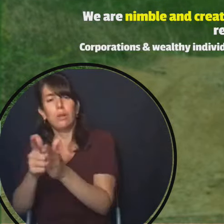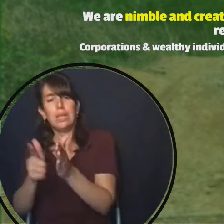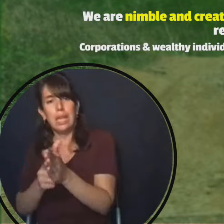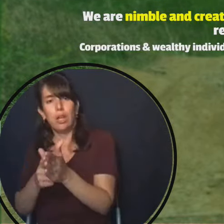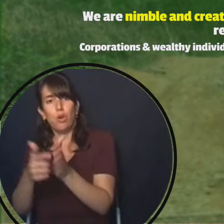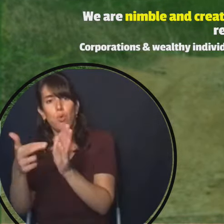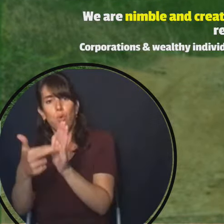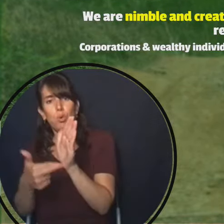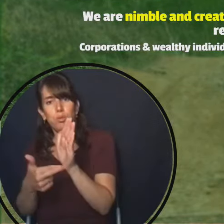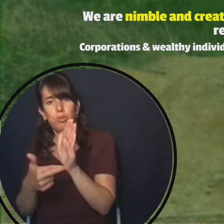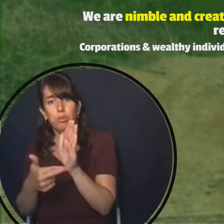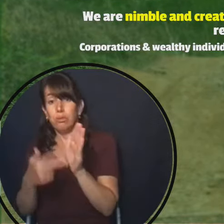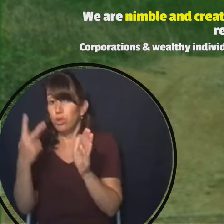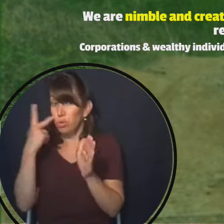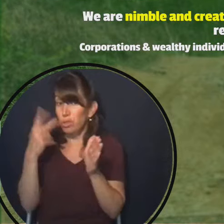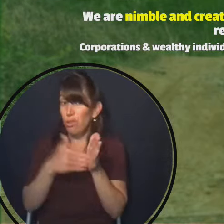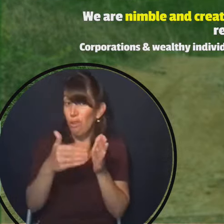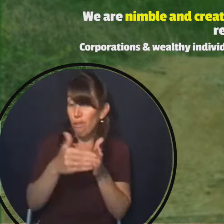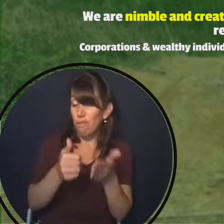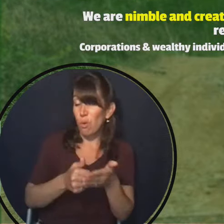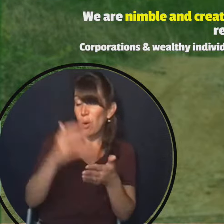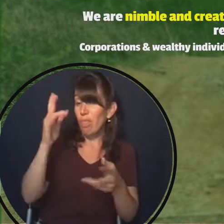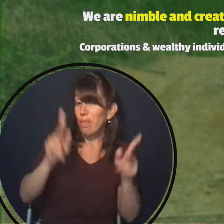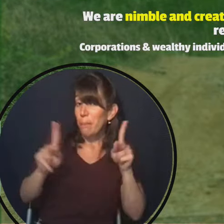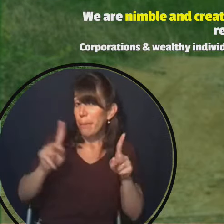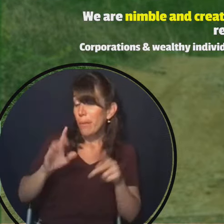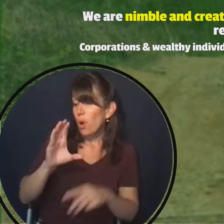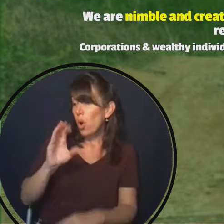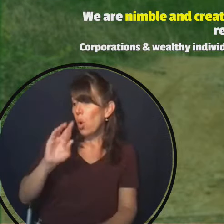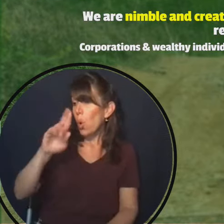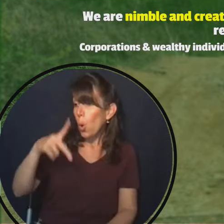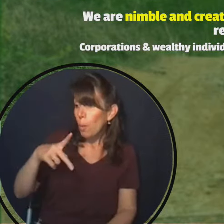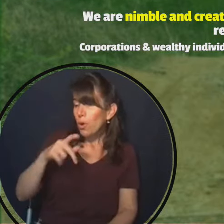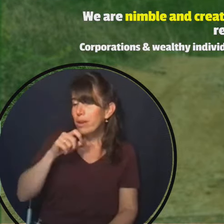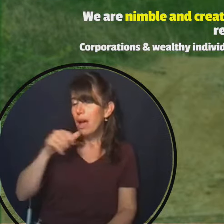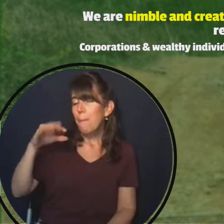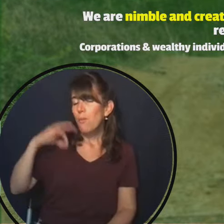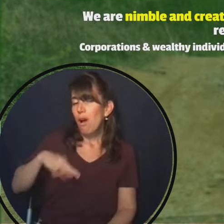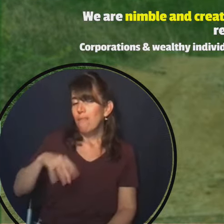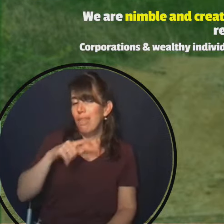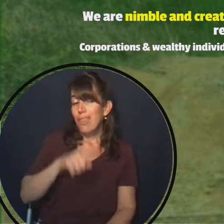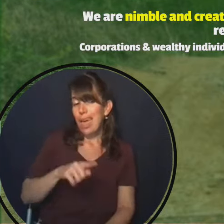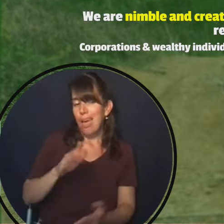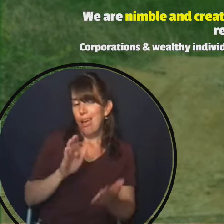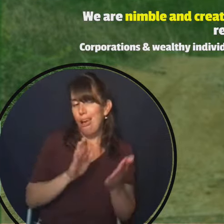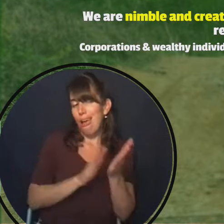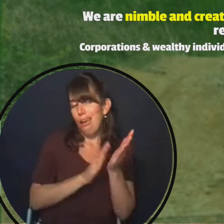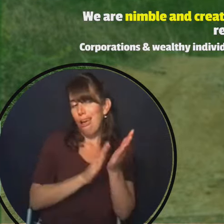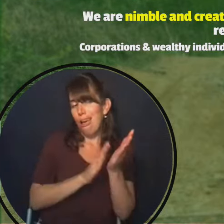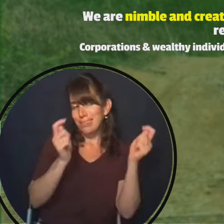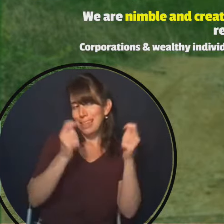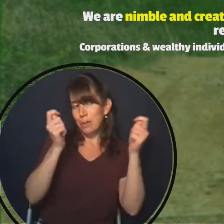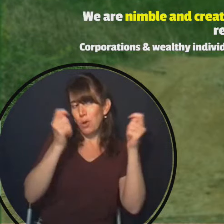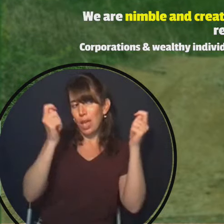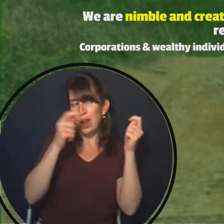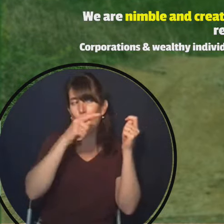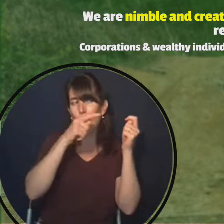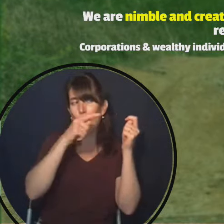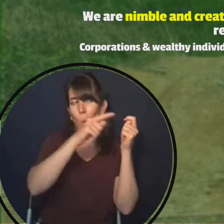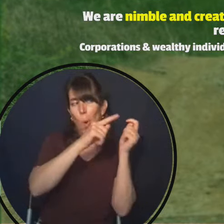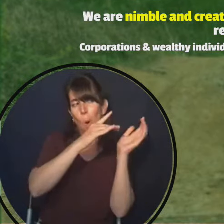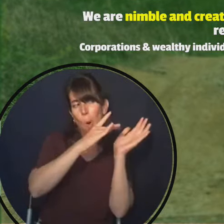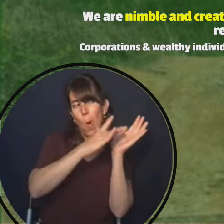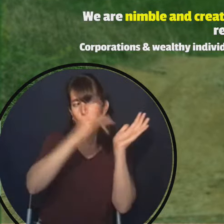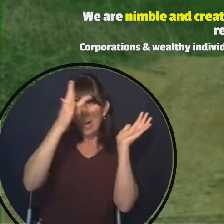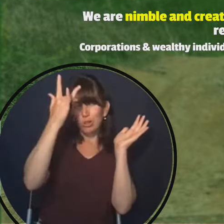individuals and sort of more corporate nonprofits are sort of like celebrated for being smart because they figured out how to use tax law to like reduce